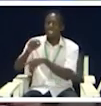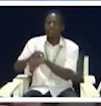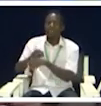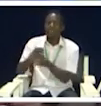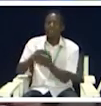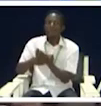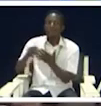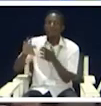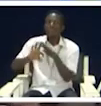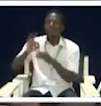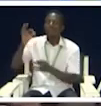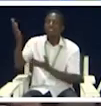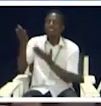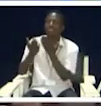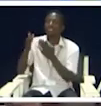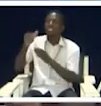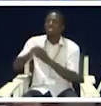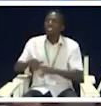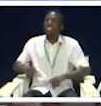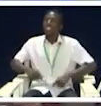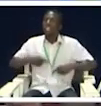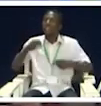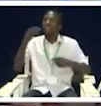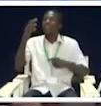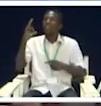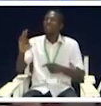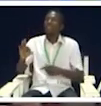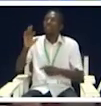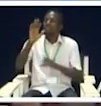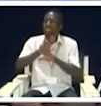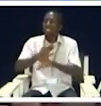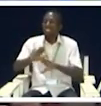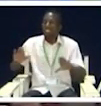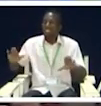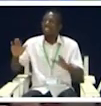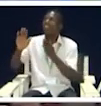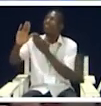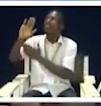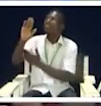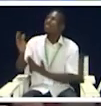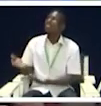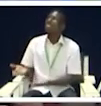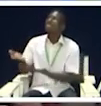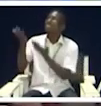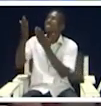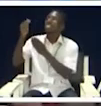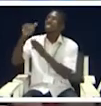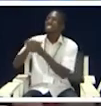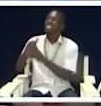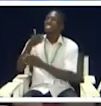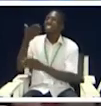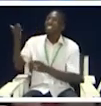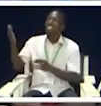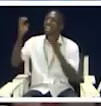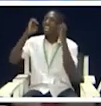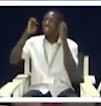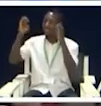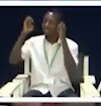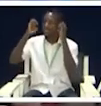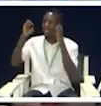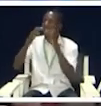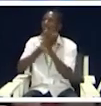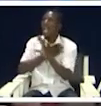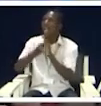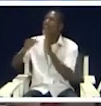the lives of his grandchildren, who God lifted in their academics, and God also made them get